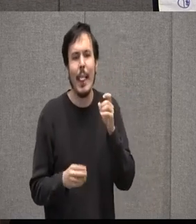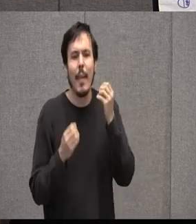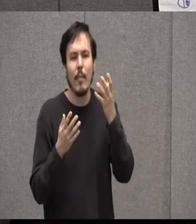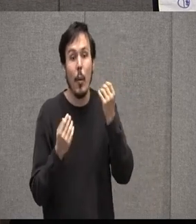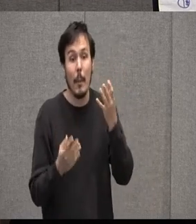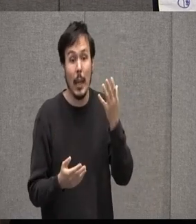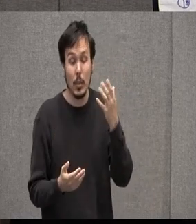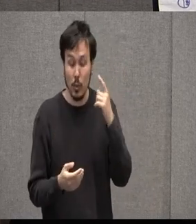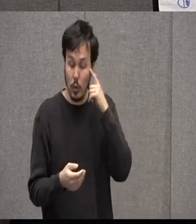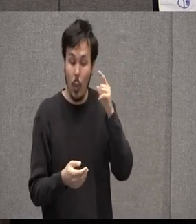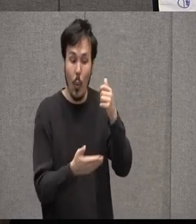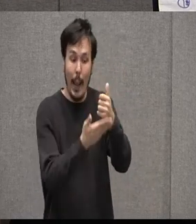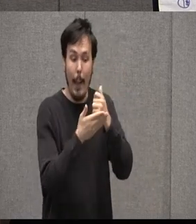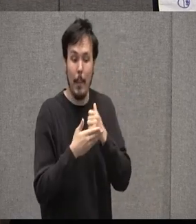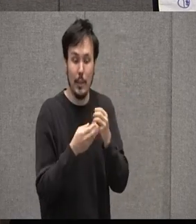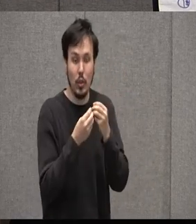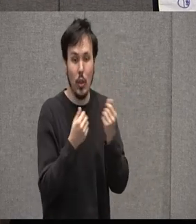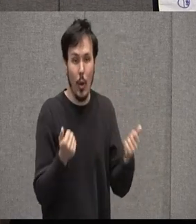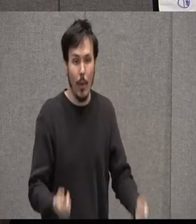us.